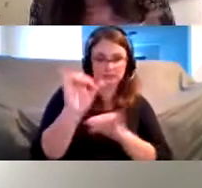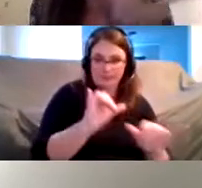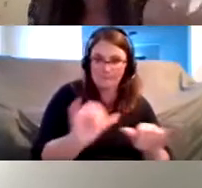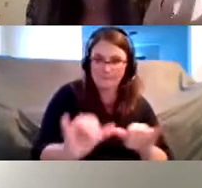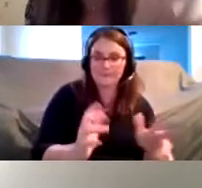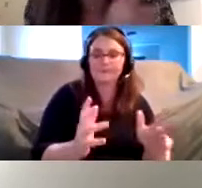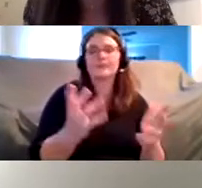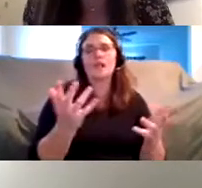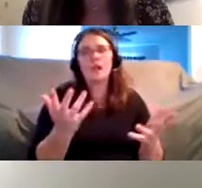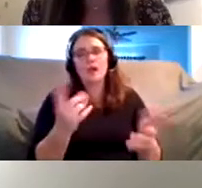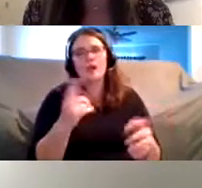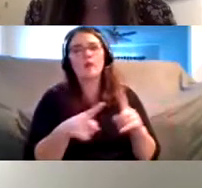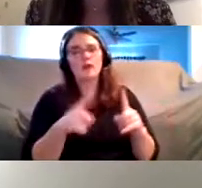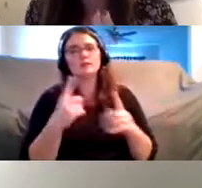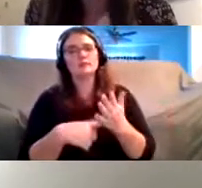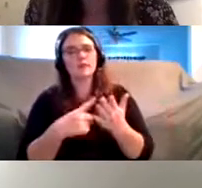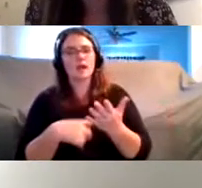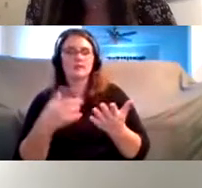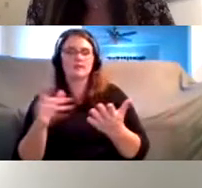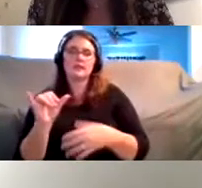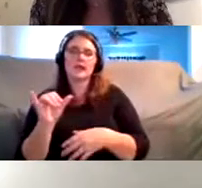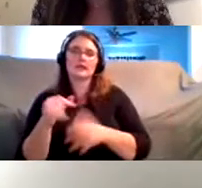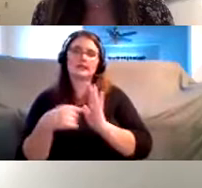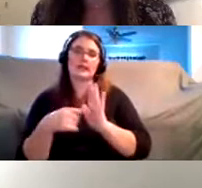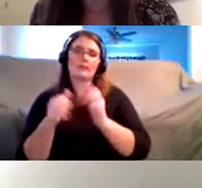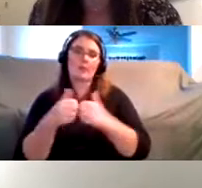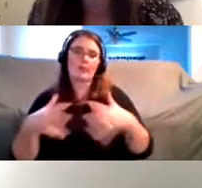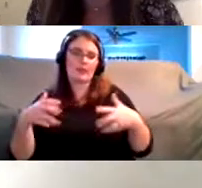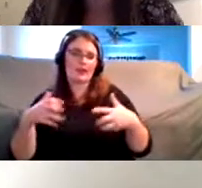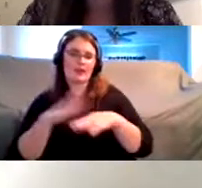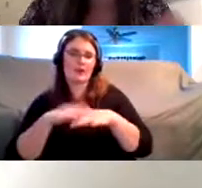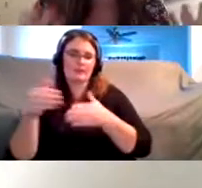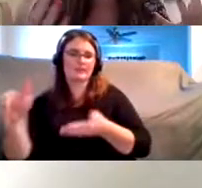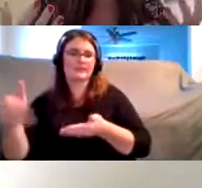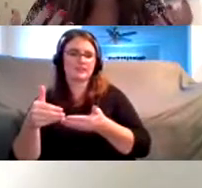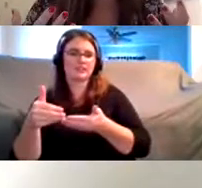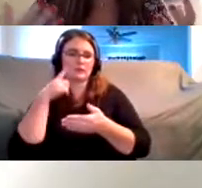the example of the monkey on the invitation, and I felt